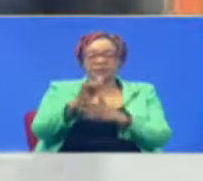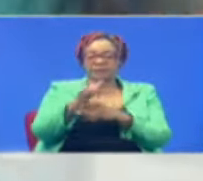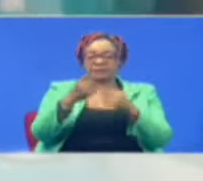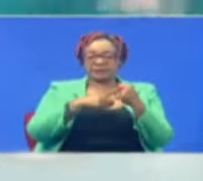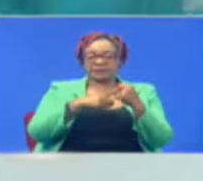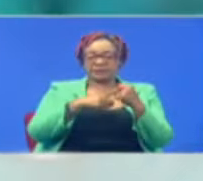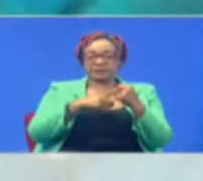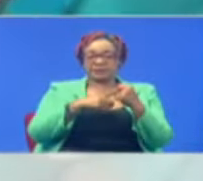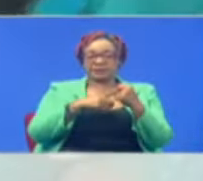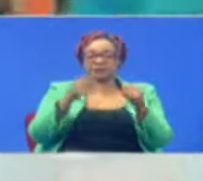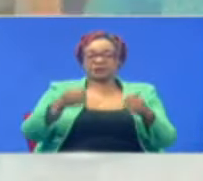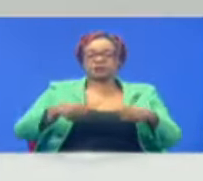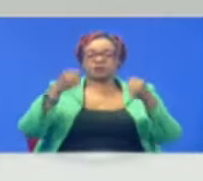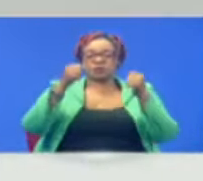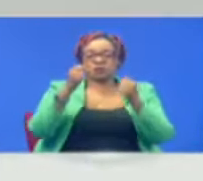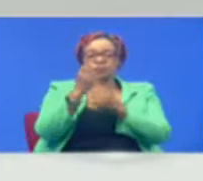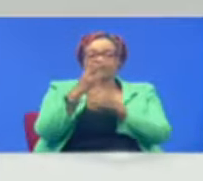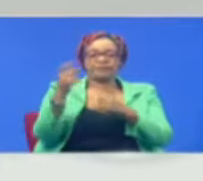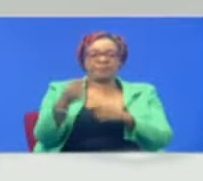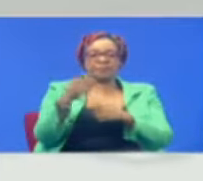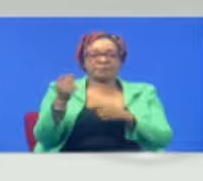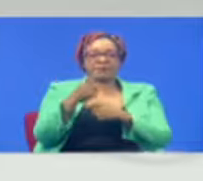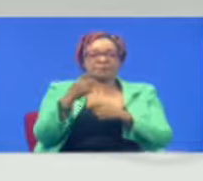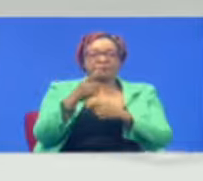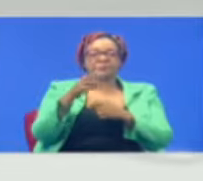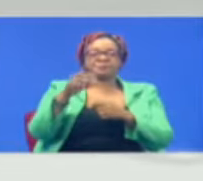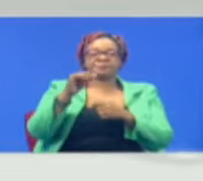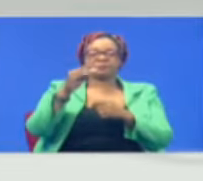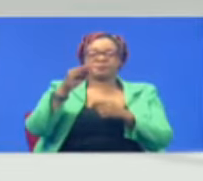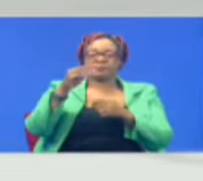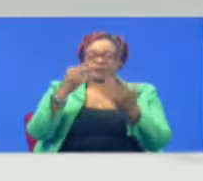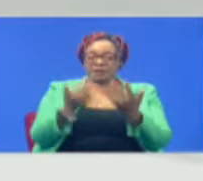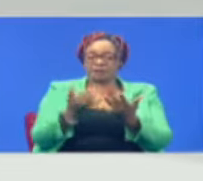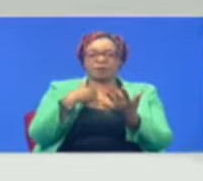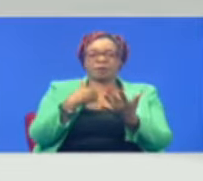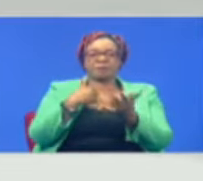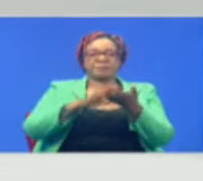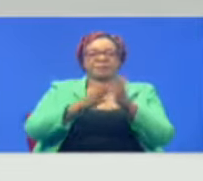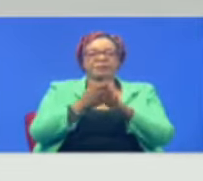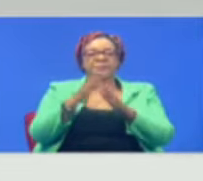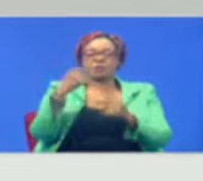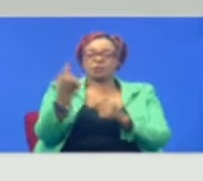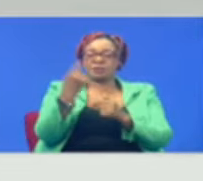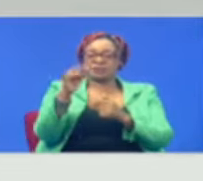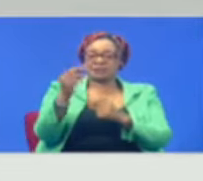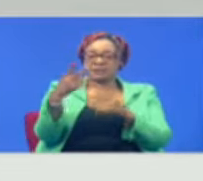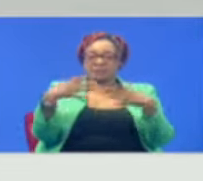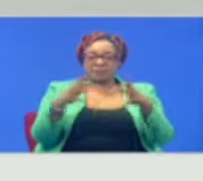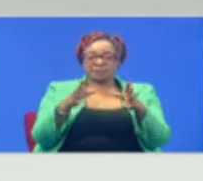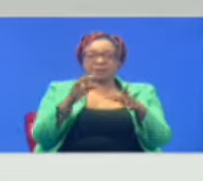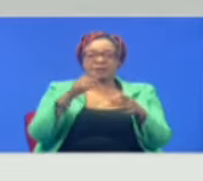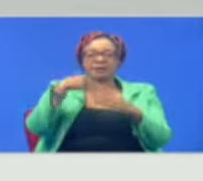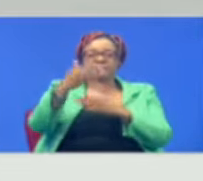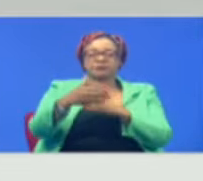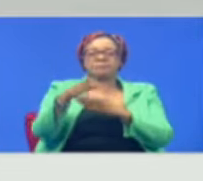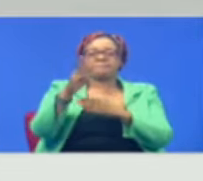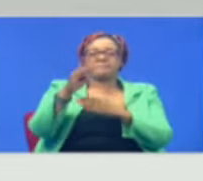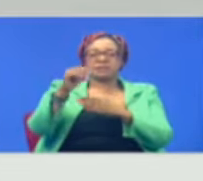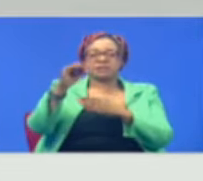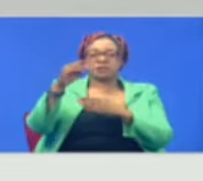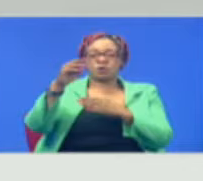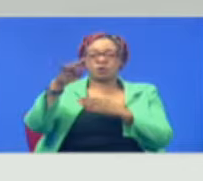titles inside of 12 months. The German giants are bidding to become only the second club after Barcelona, who did it